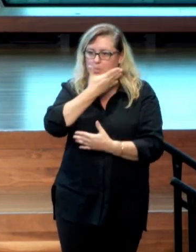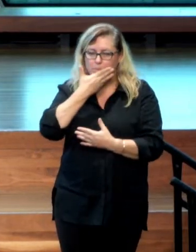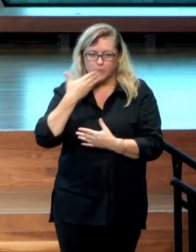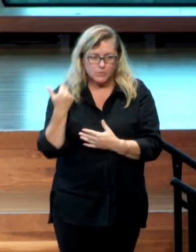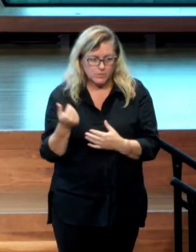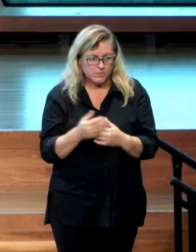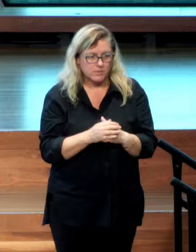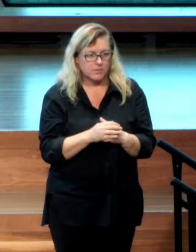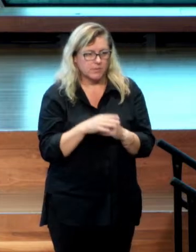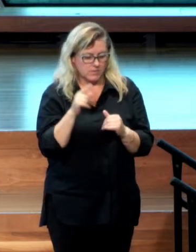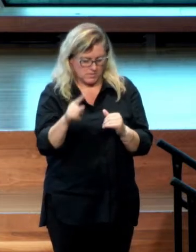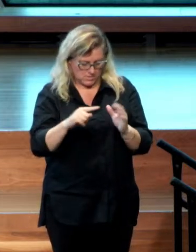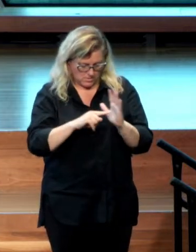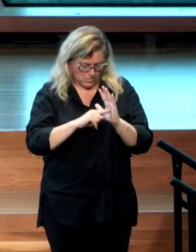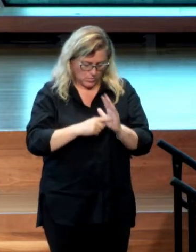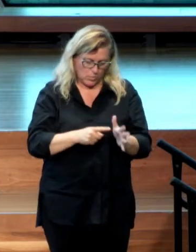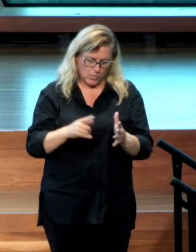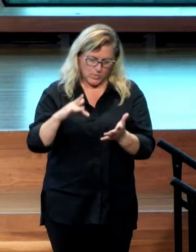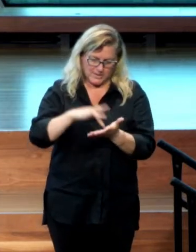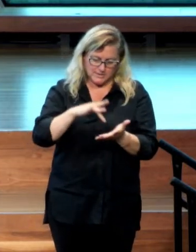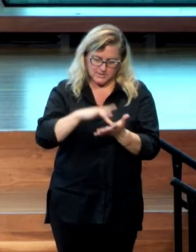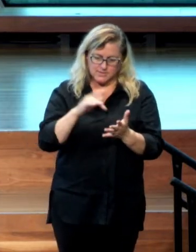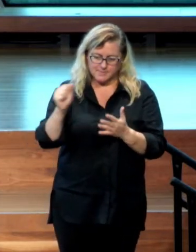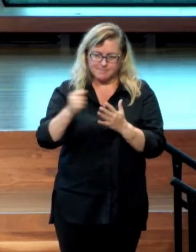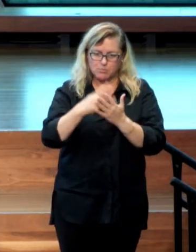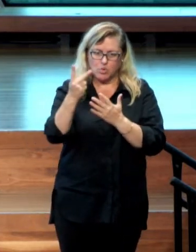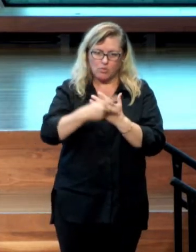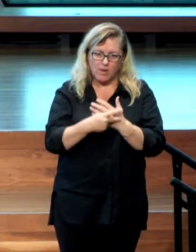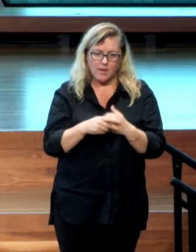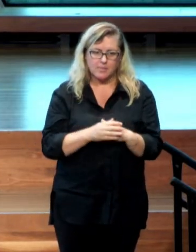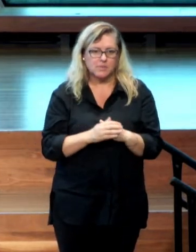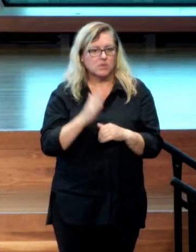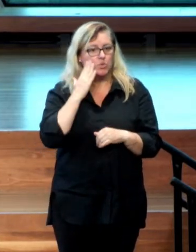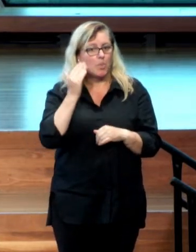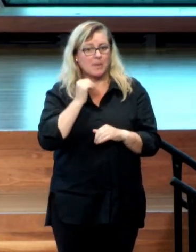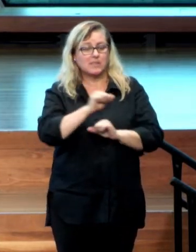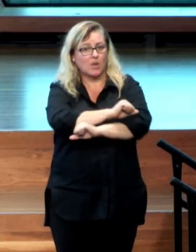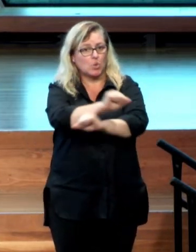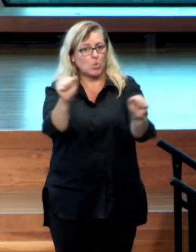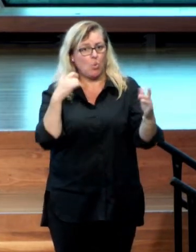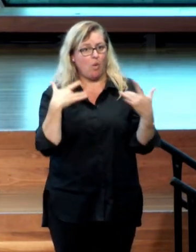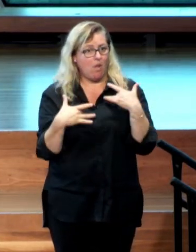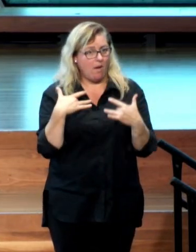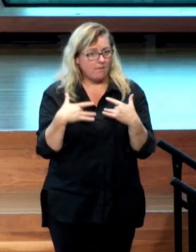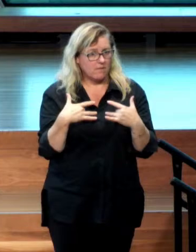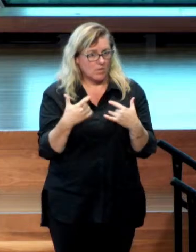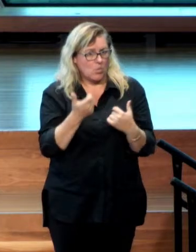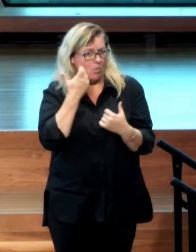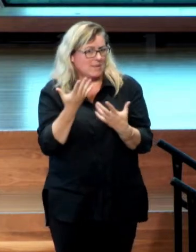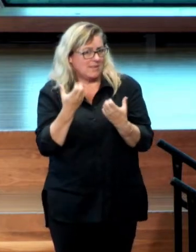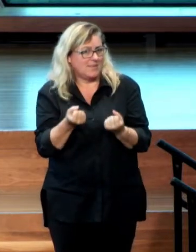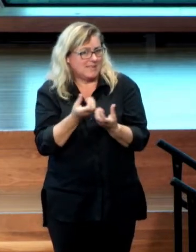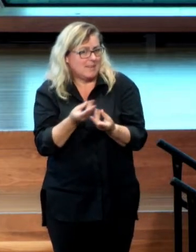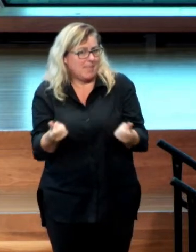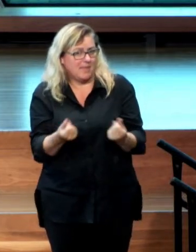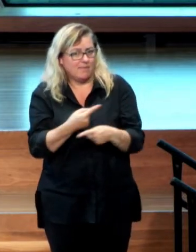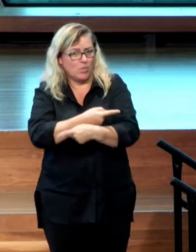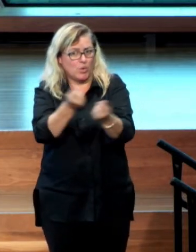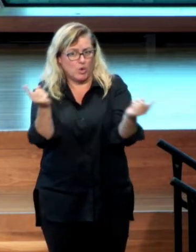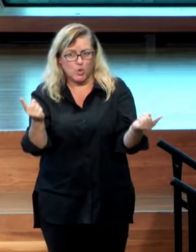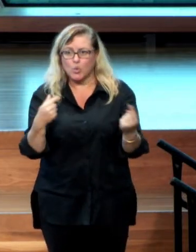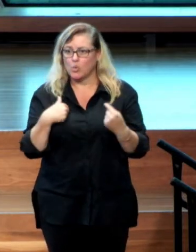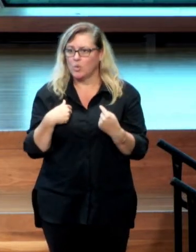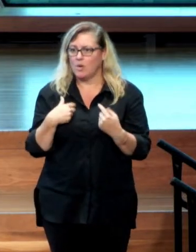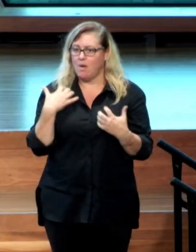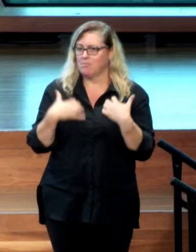of the Wheeler Centre's programming. No matter what stage in life you're at, there's always something for you. I'm thrilled to be back